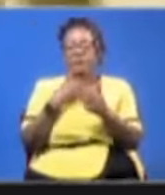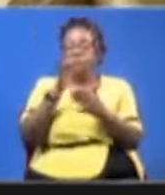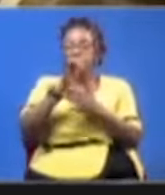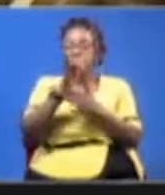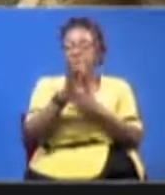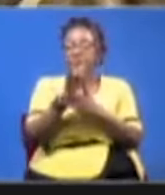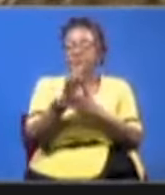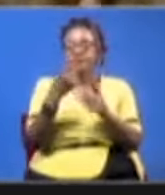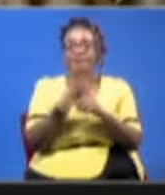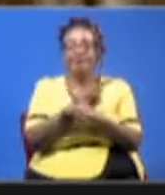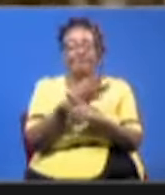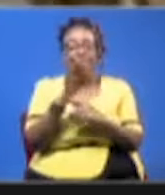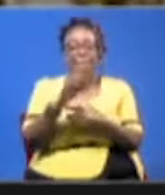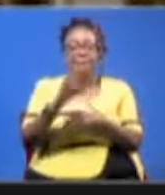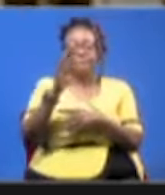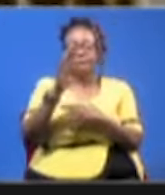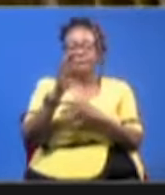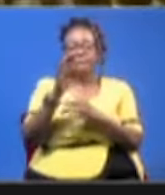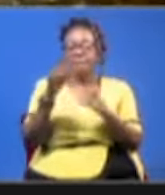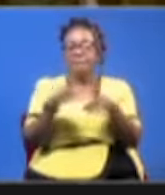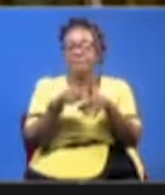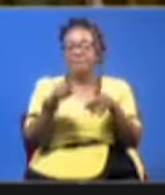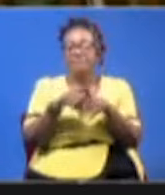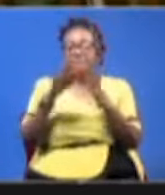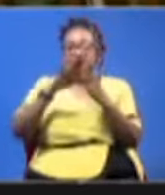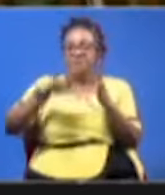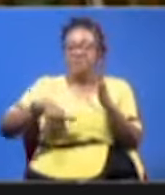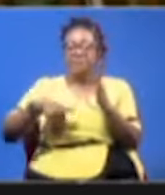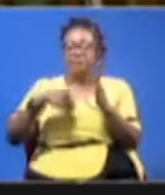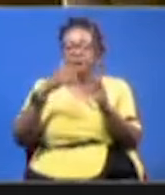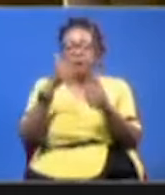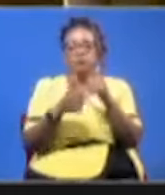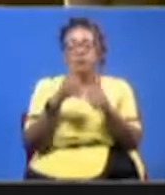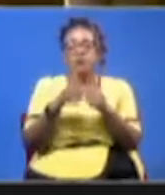deeper into a cash flow crisis, given the delays faced in getting